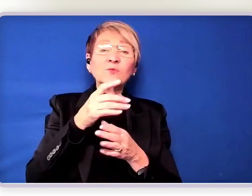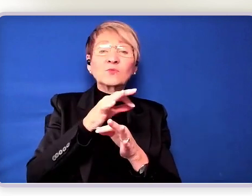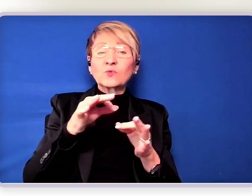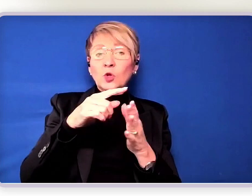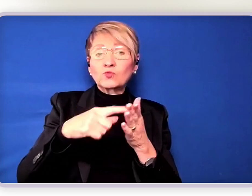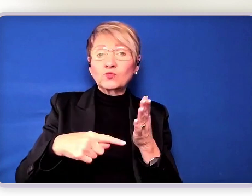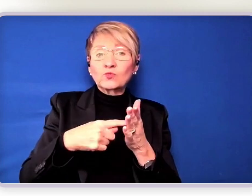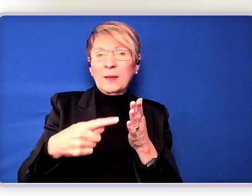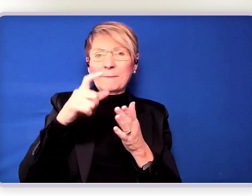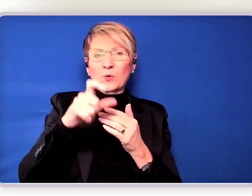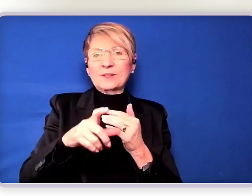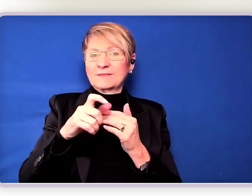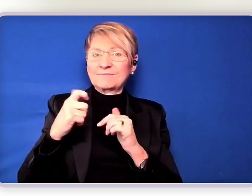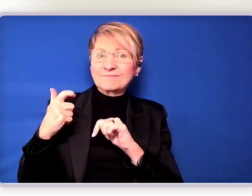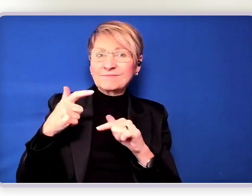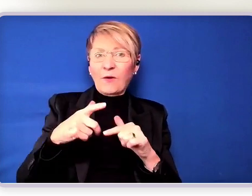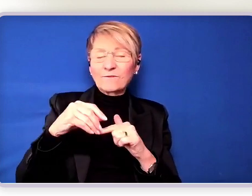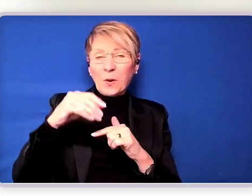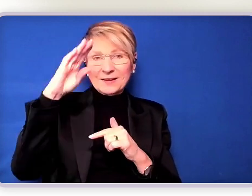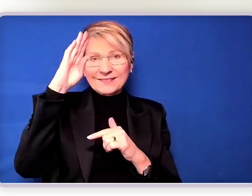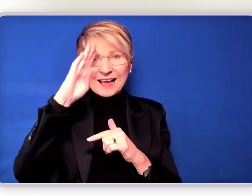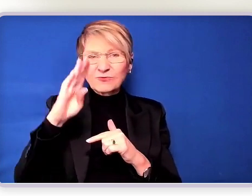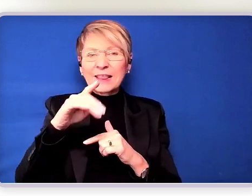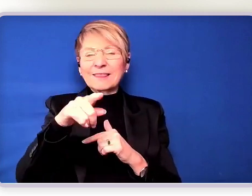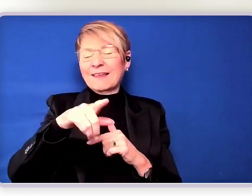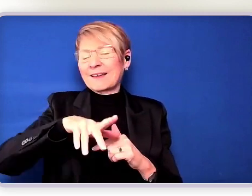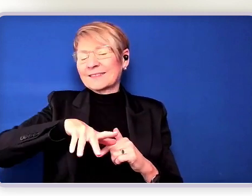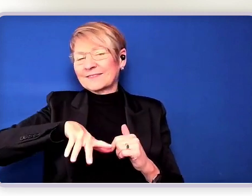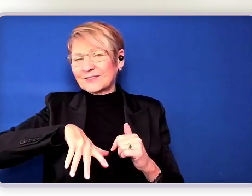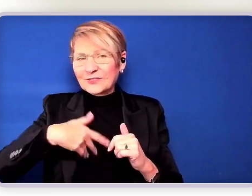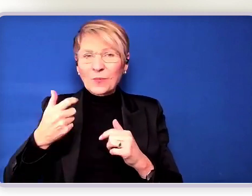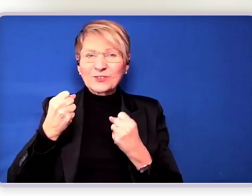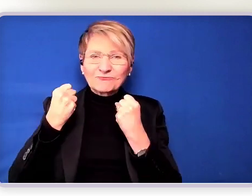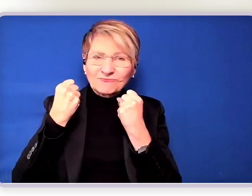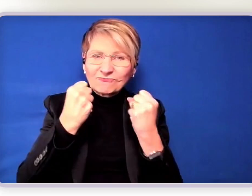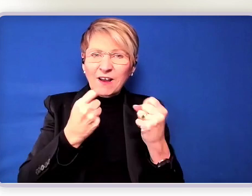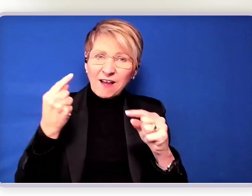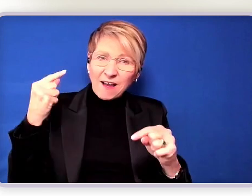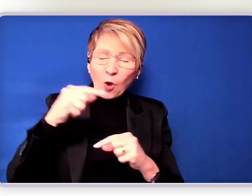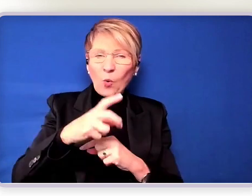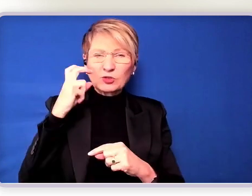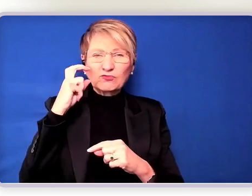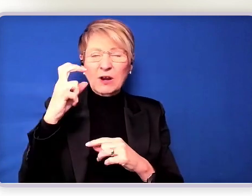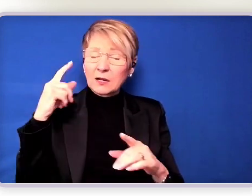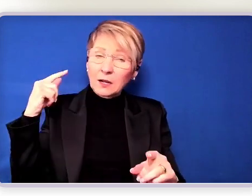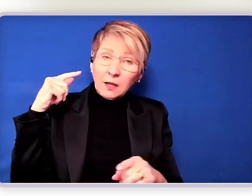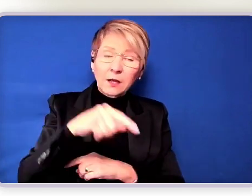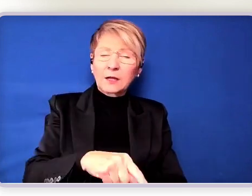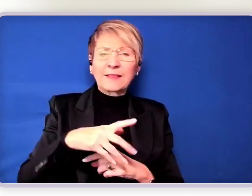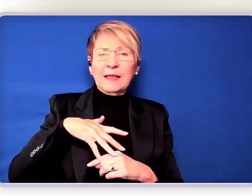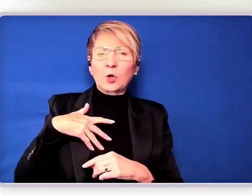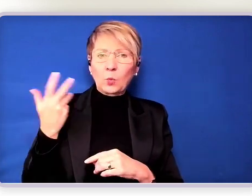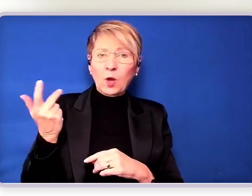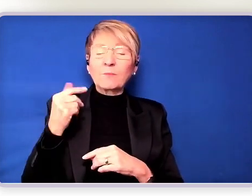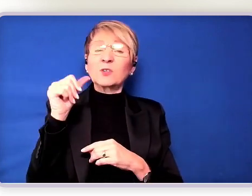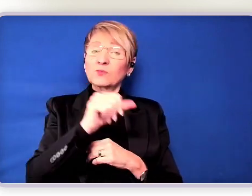country, they'd probably prefer not to spend the time coming in. But you should be able to get an advice appointment within a couple of